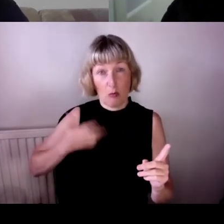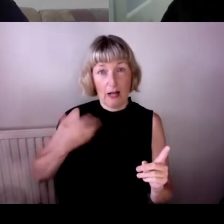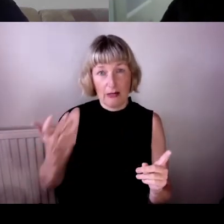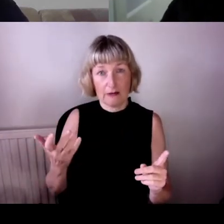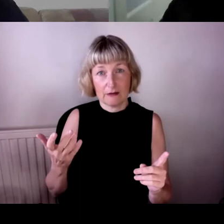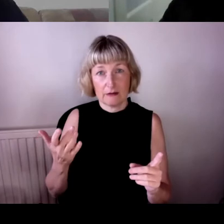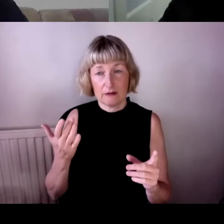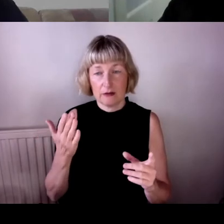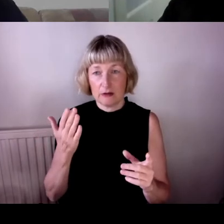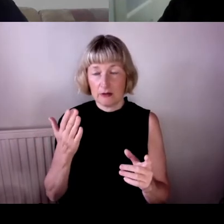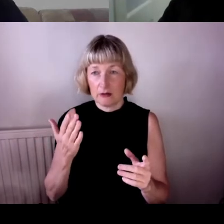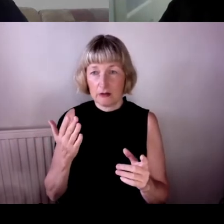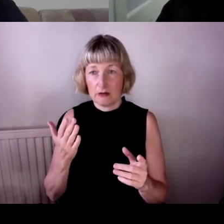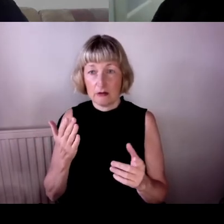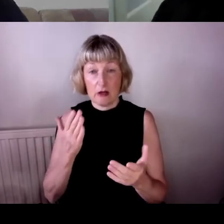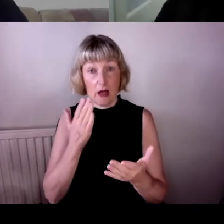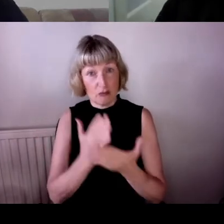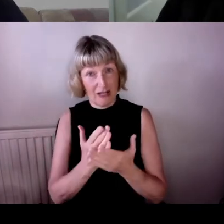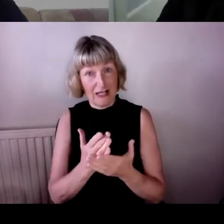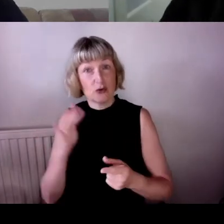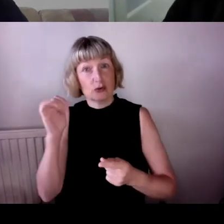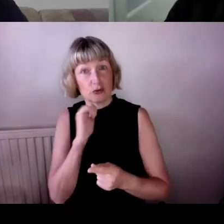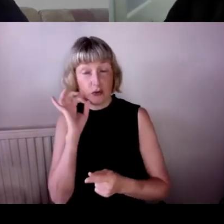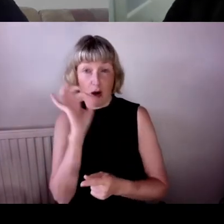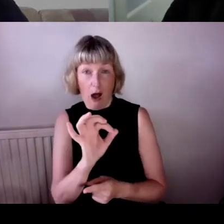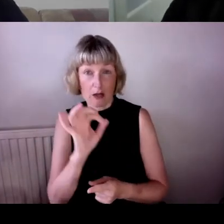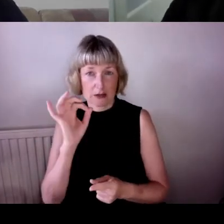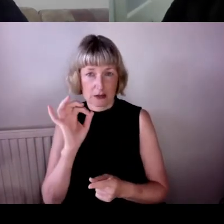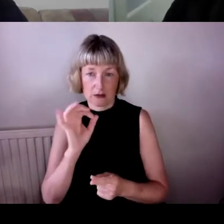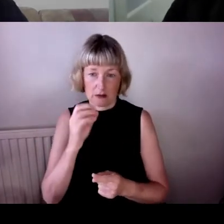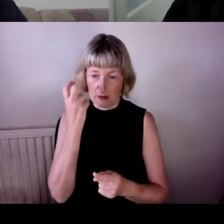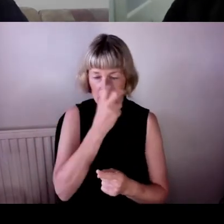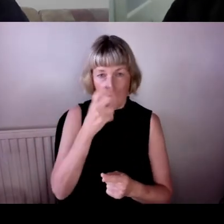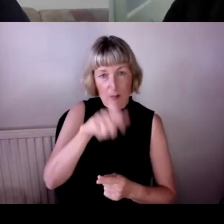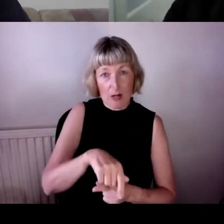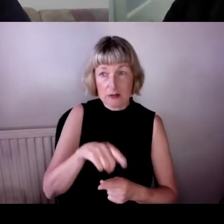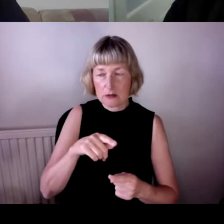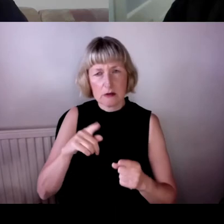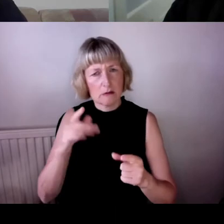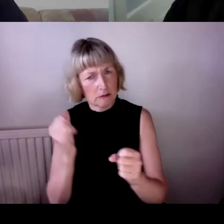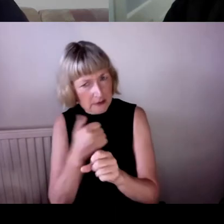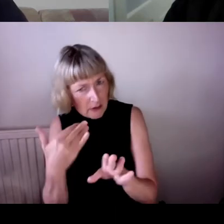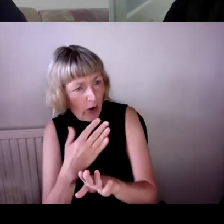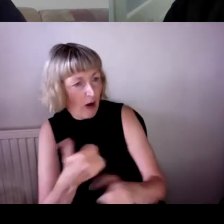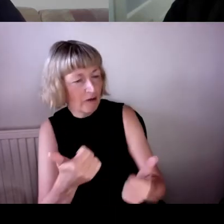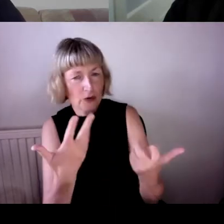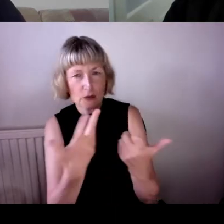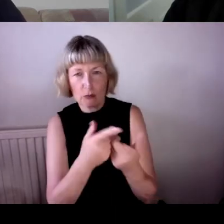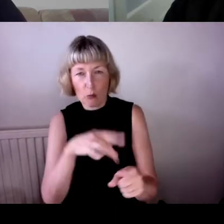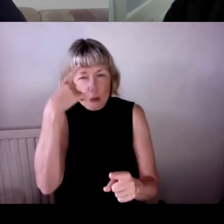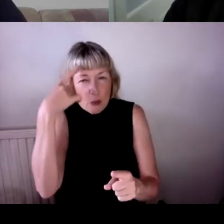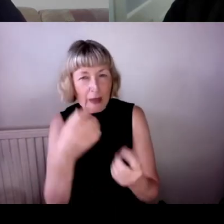to the visually impaired people, they should be asked as well, did that work for you? There should be a focus group. Is this working? Could we be